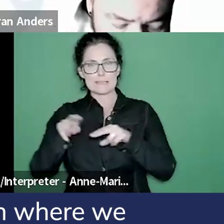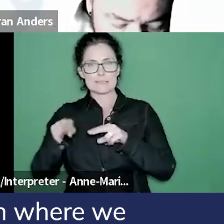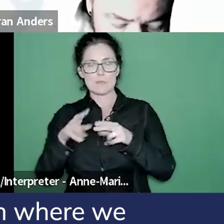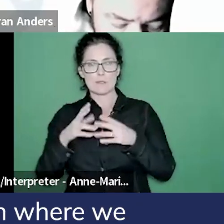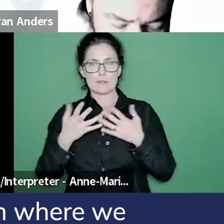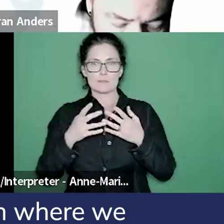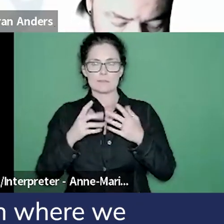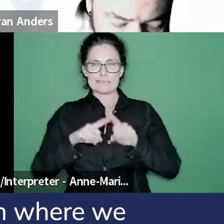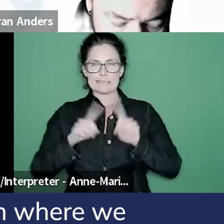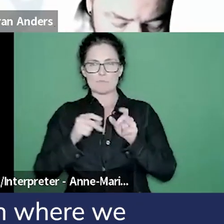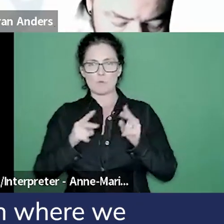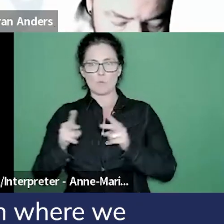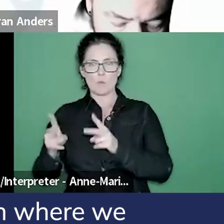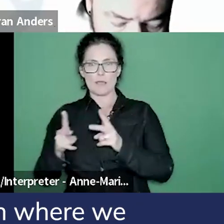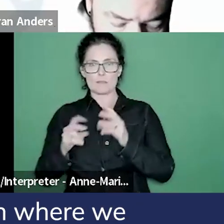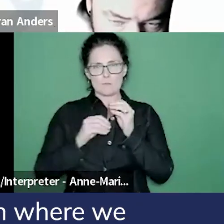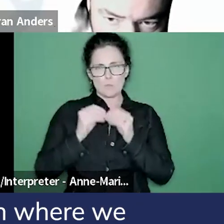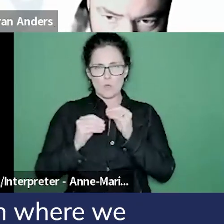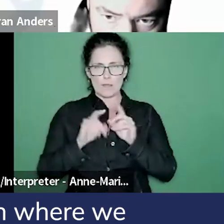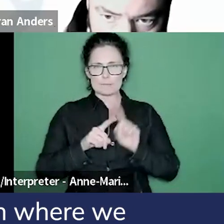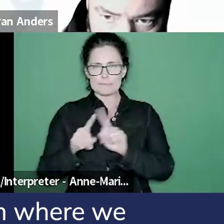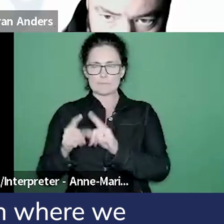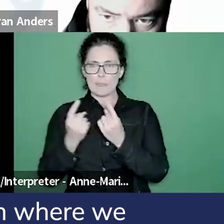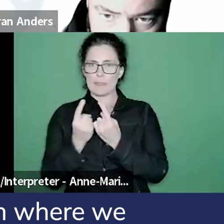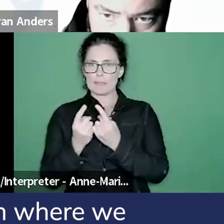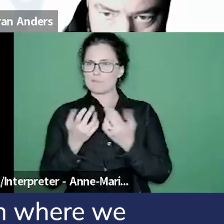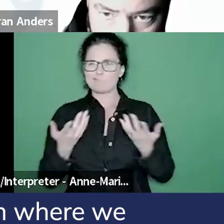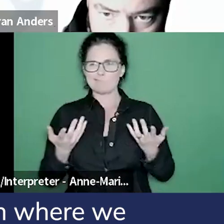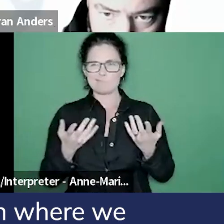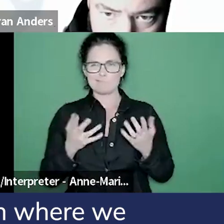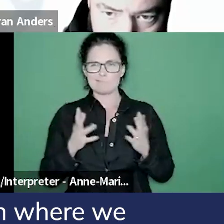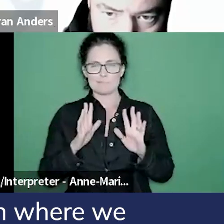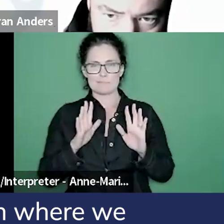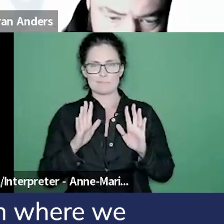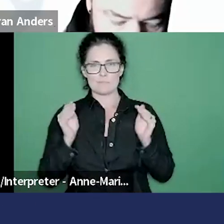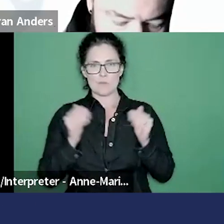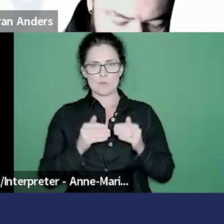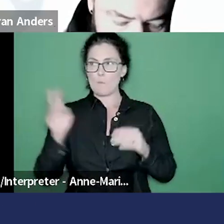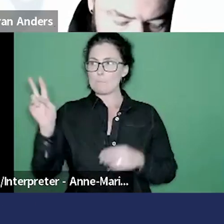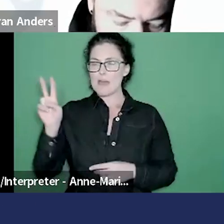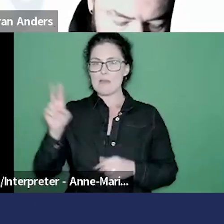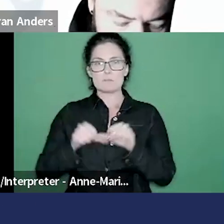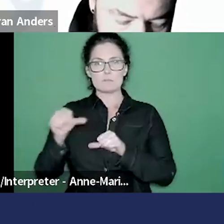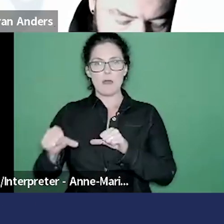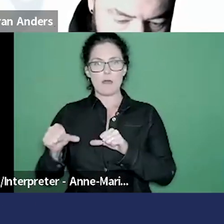define certain things, but less focus on where we signpost parents after